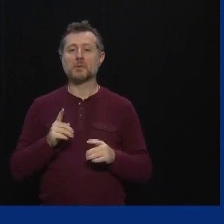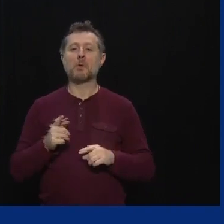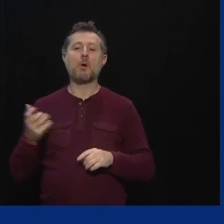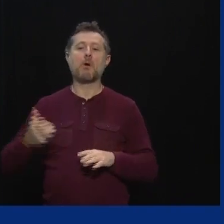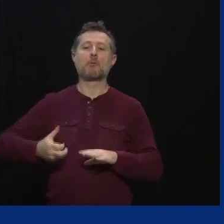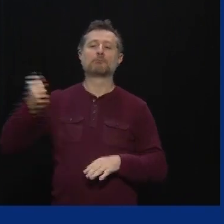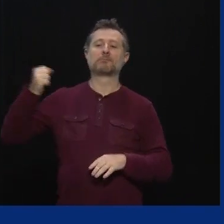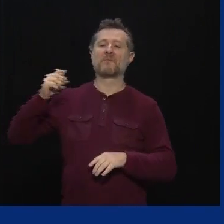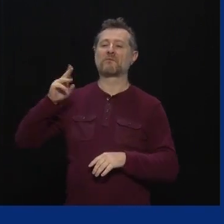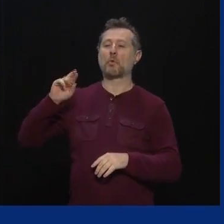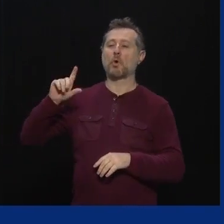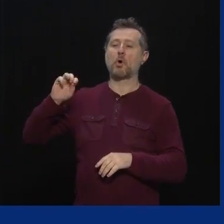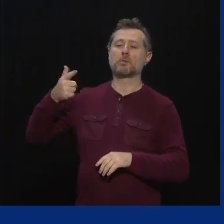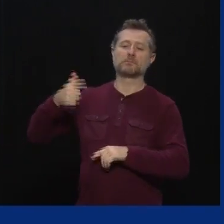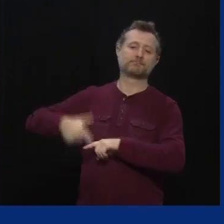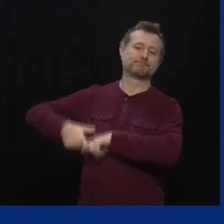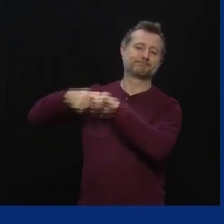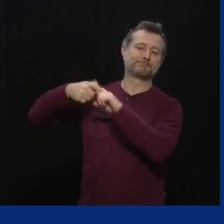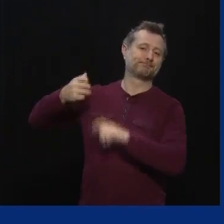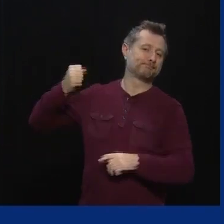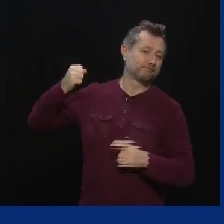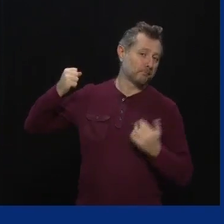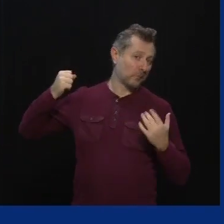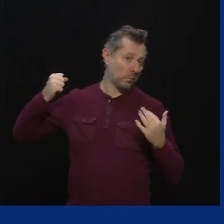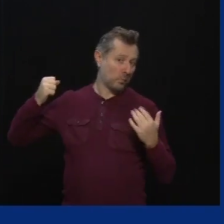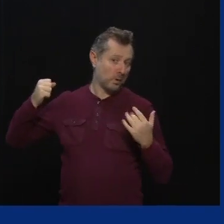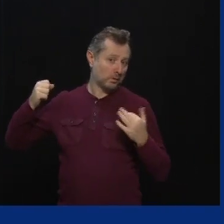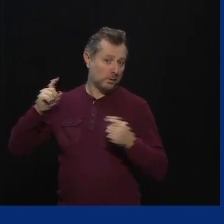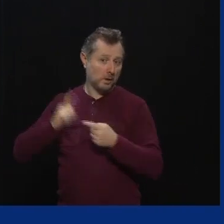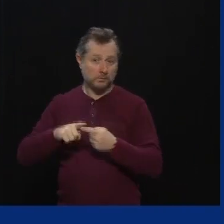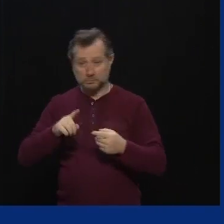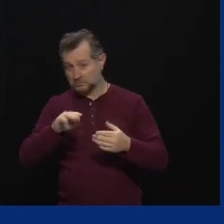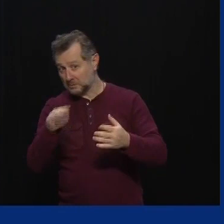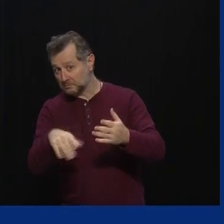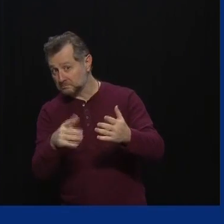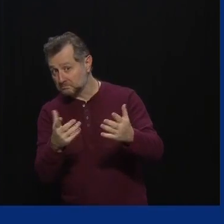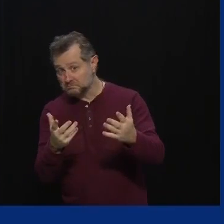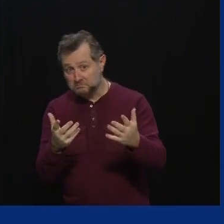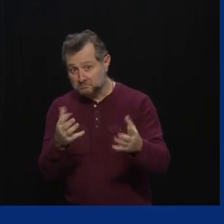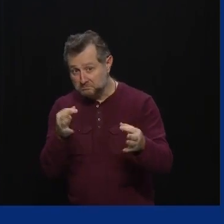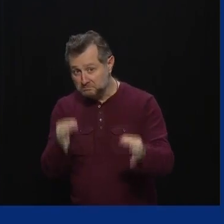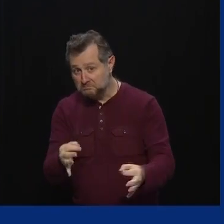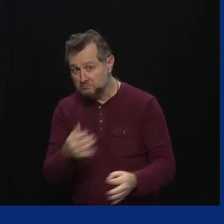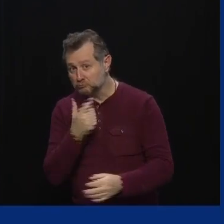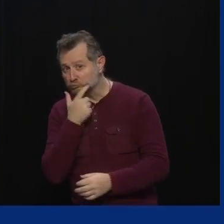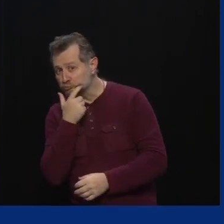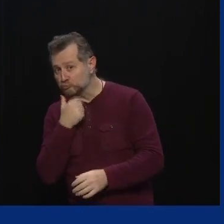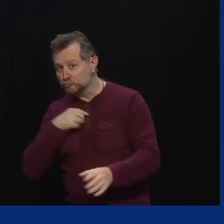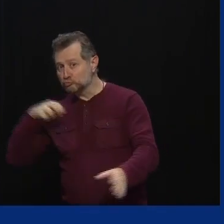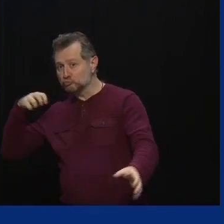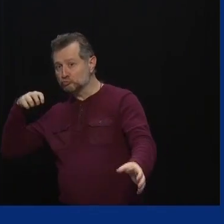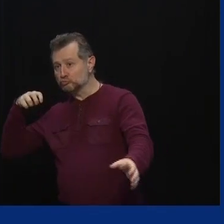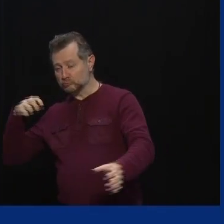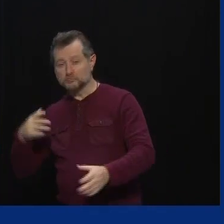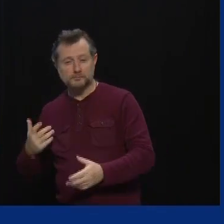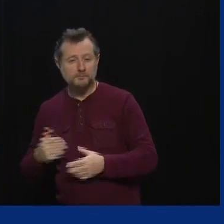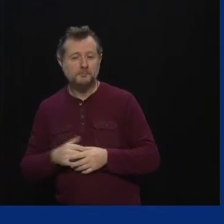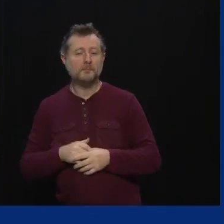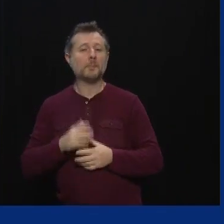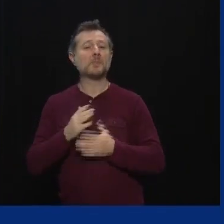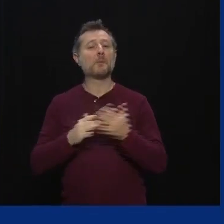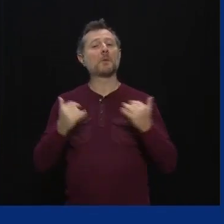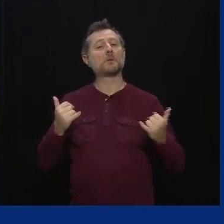So it is still a fluid number, and we're going to keep, we'll get data when we can, but right now we're at about a 3%